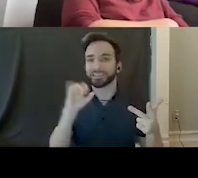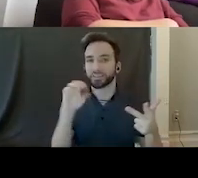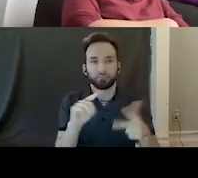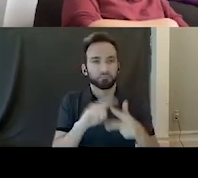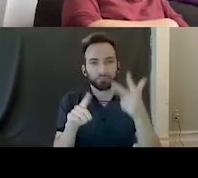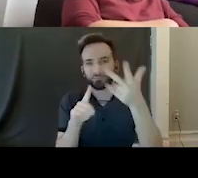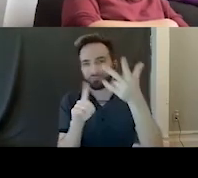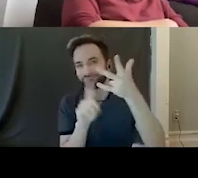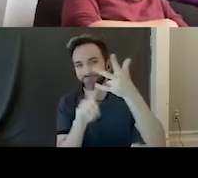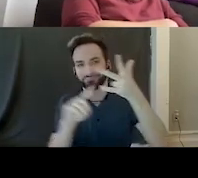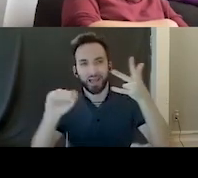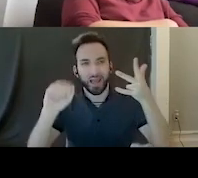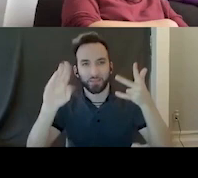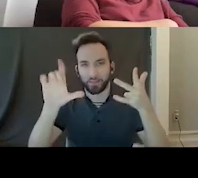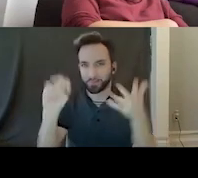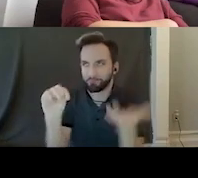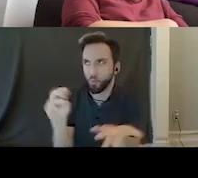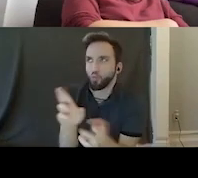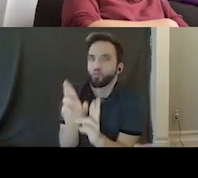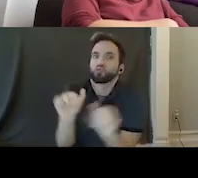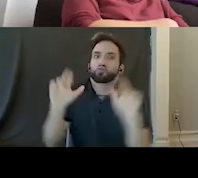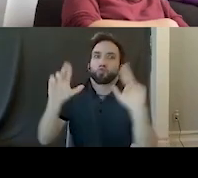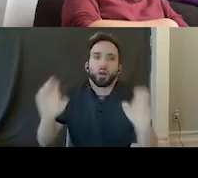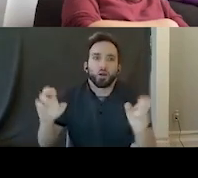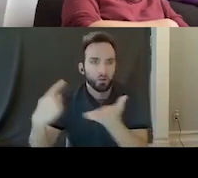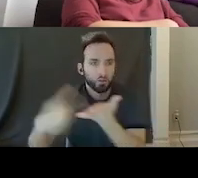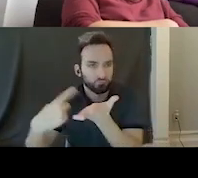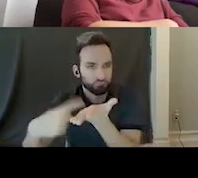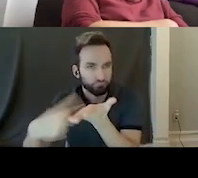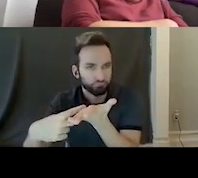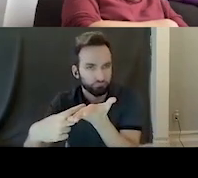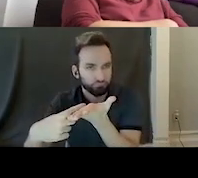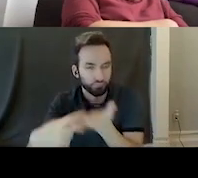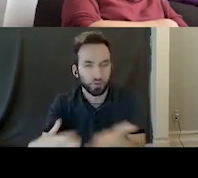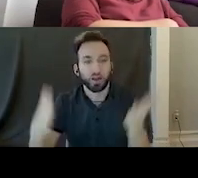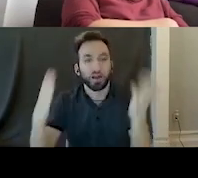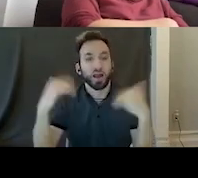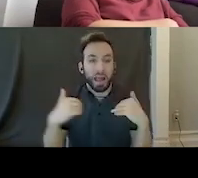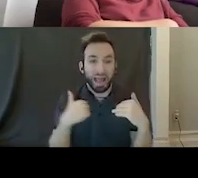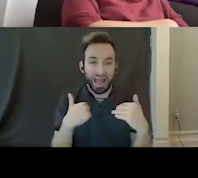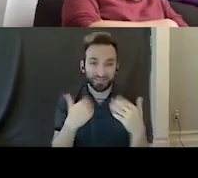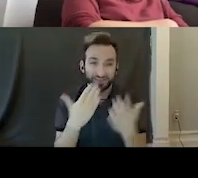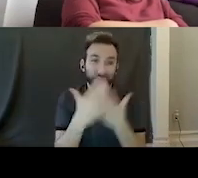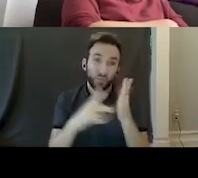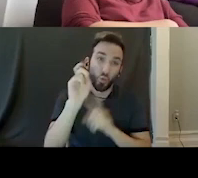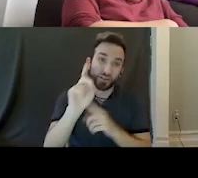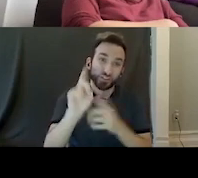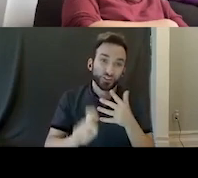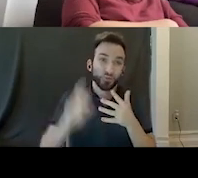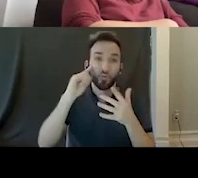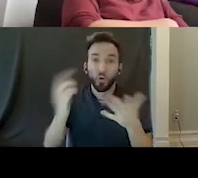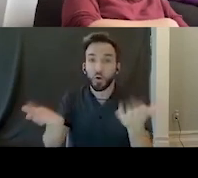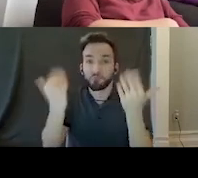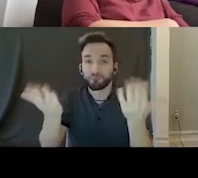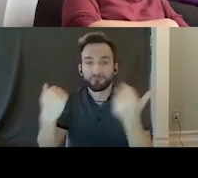discussion. Start it. So yeah. So I had like questions for discussions, but sadly we don't have time for those. But like, I think it's